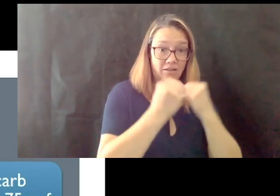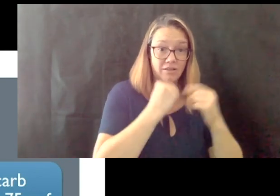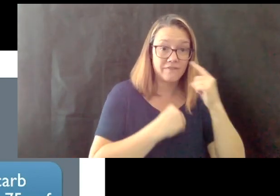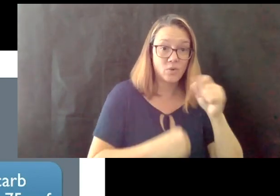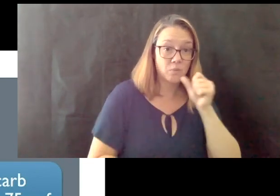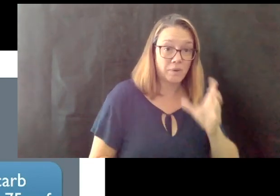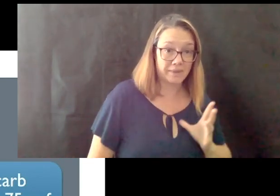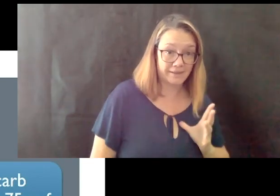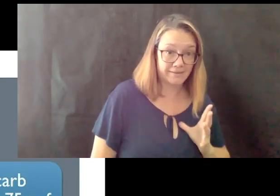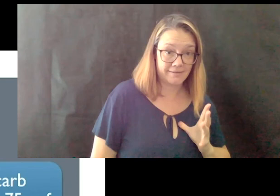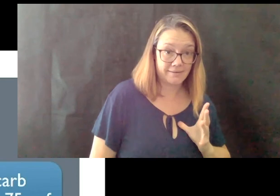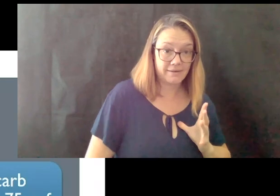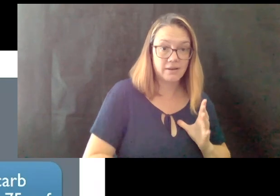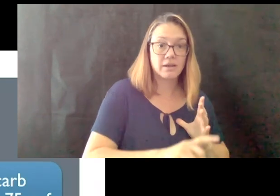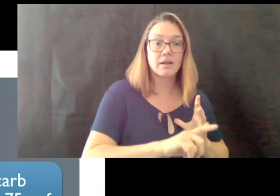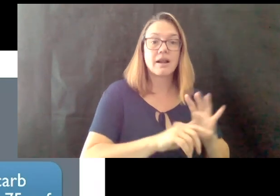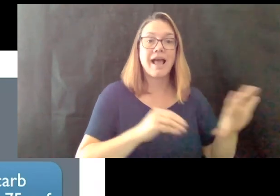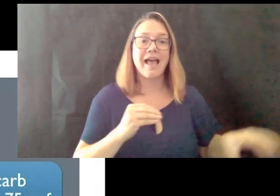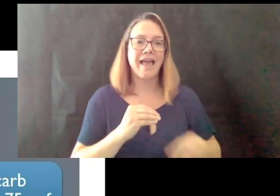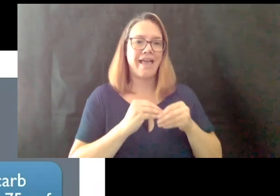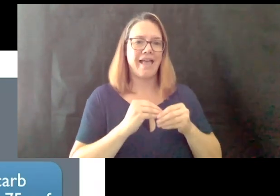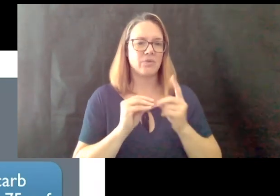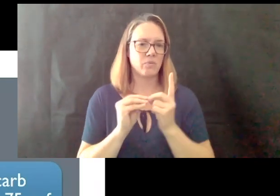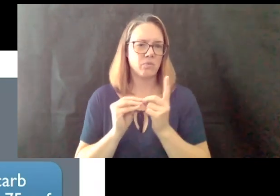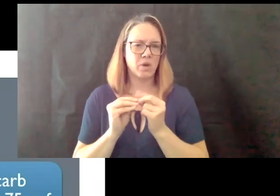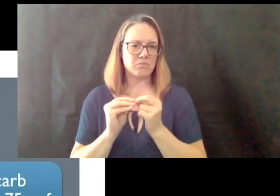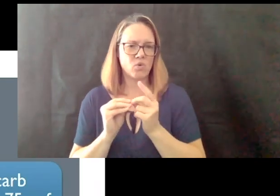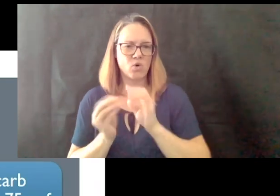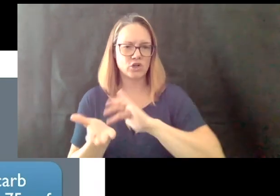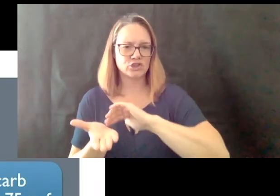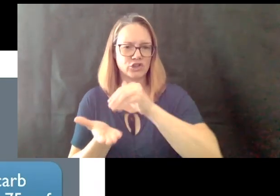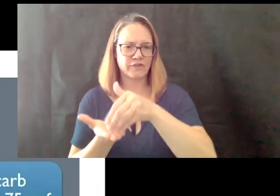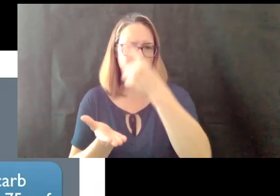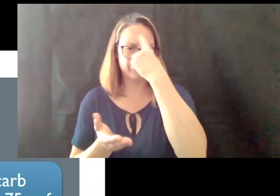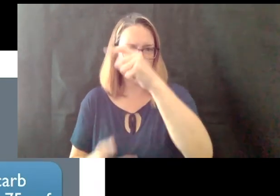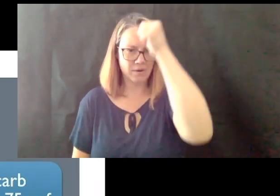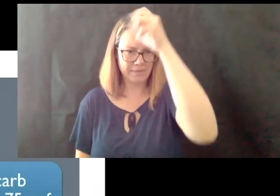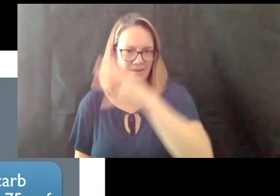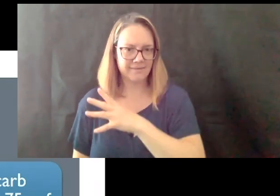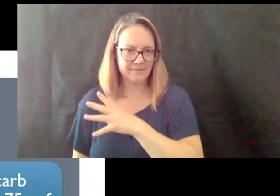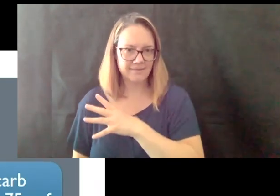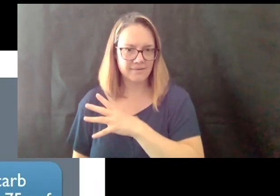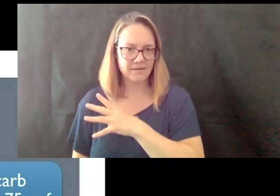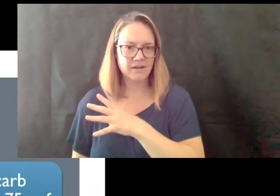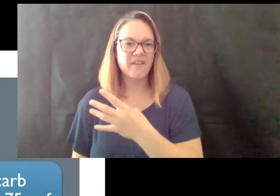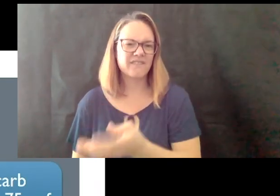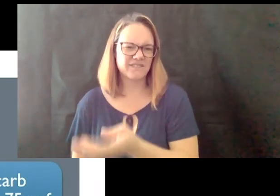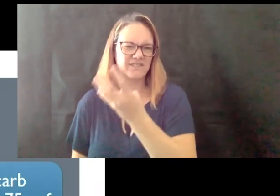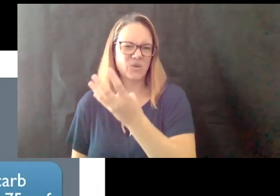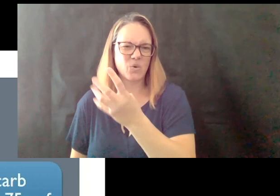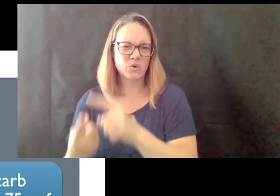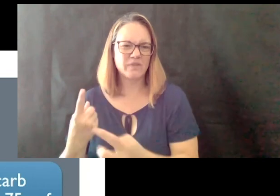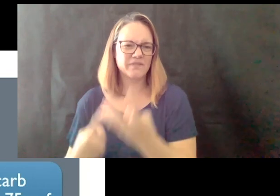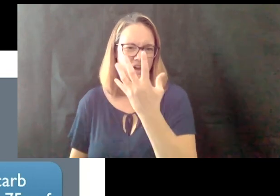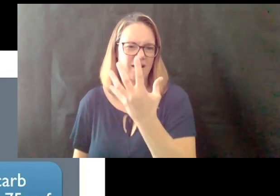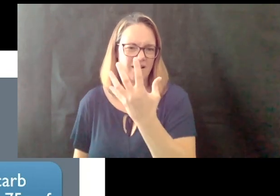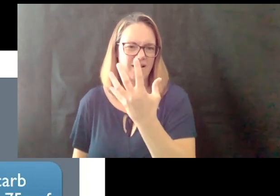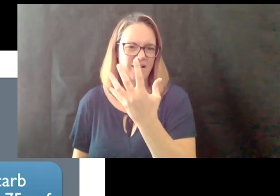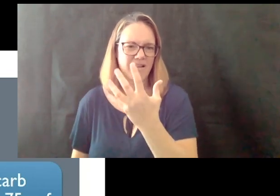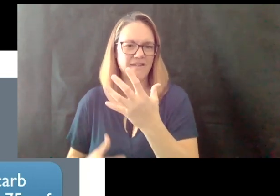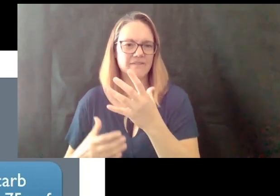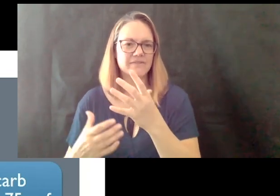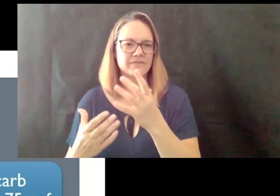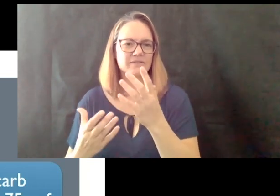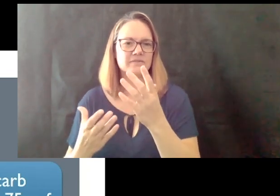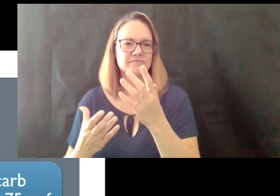carbohydrate for women, and then I add one more carb serving for males, and so I usually say